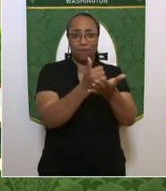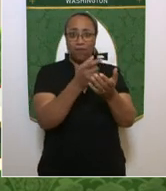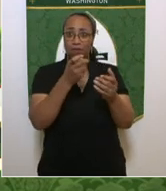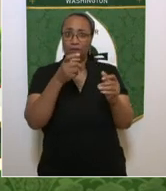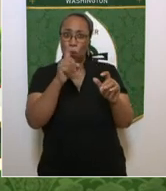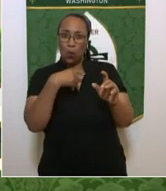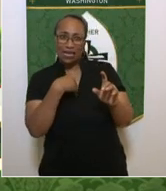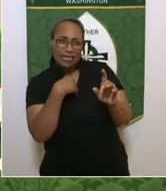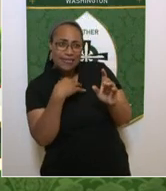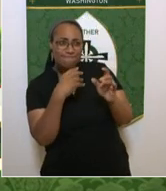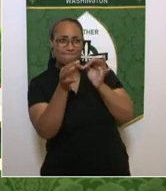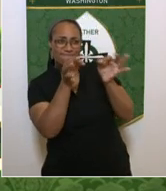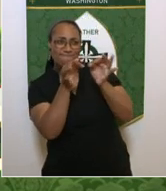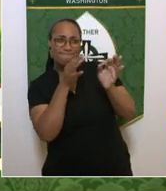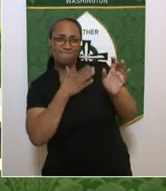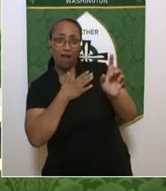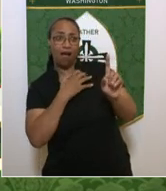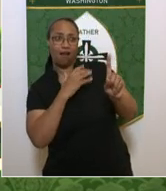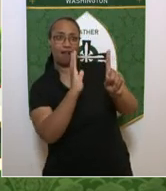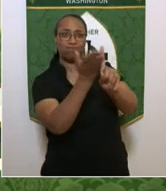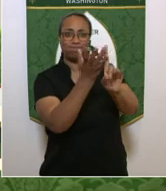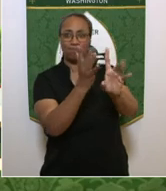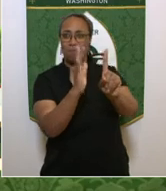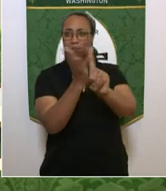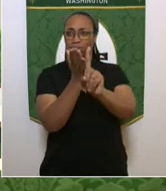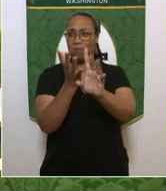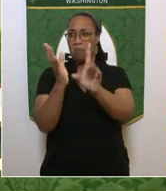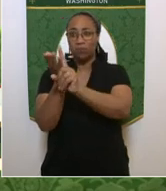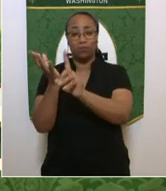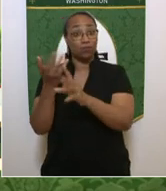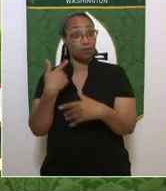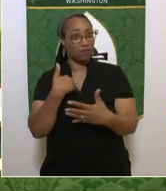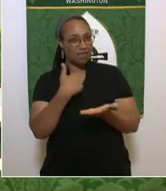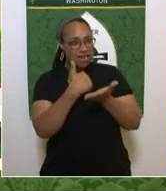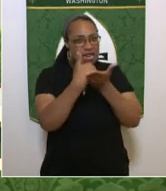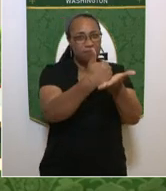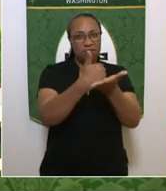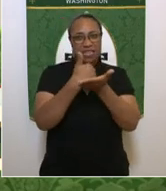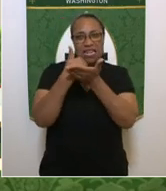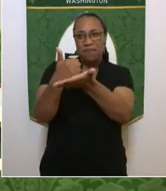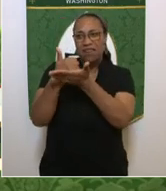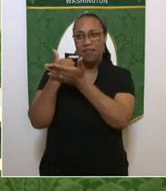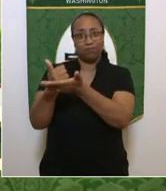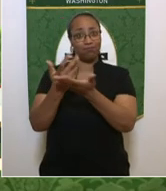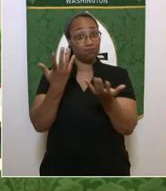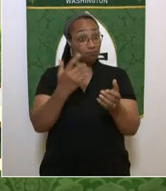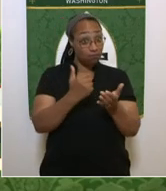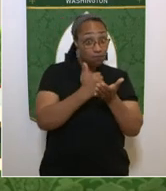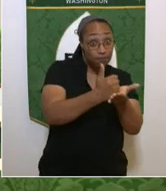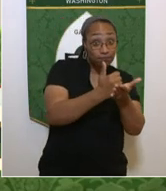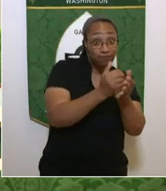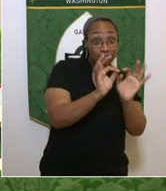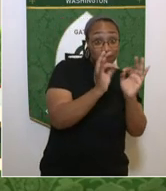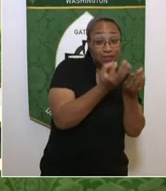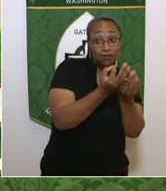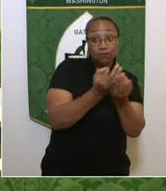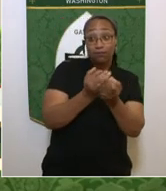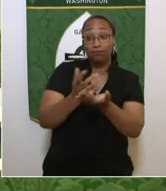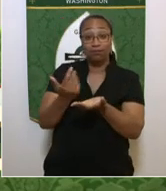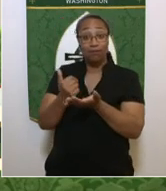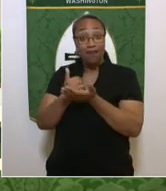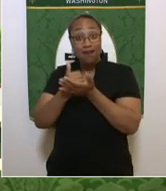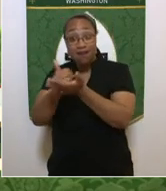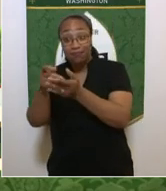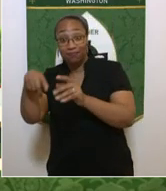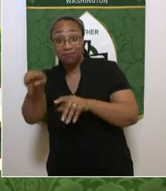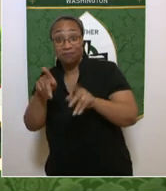help people achieve their God-given potential. And that is what we work on every day.